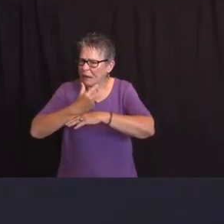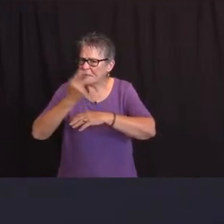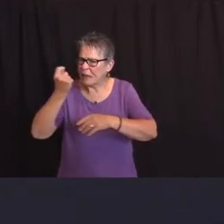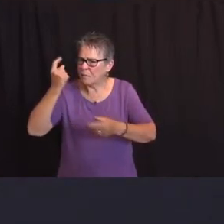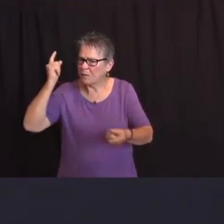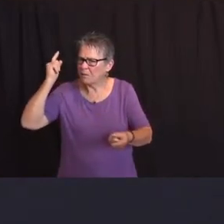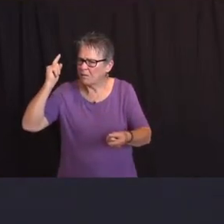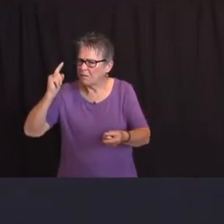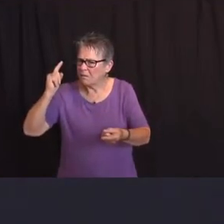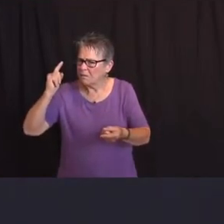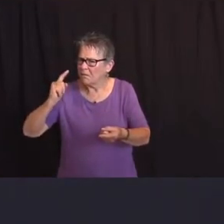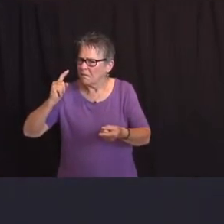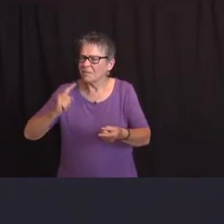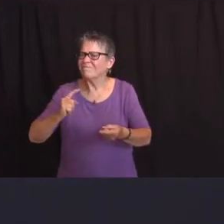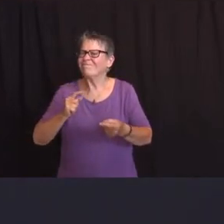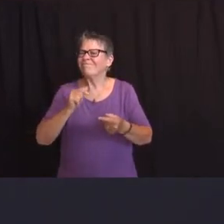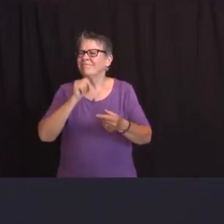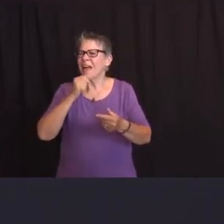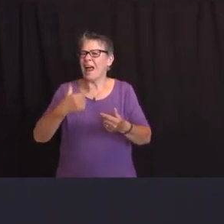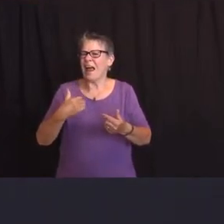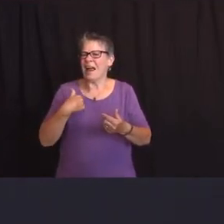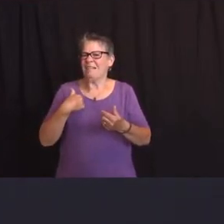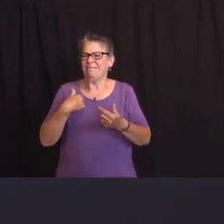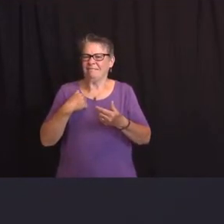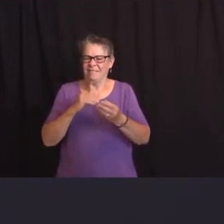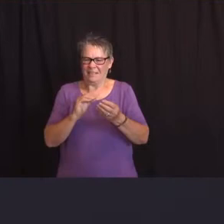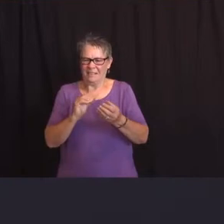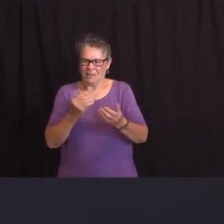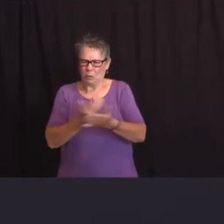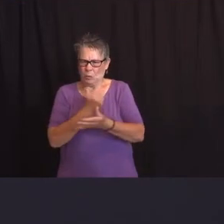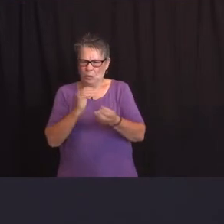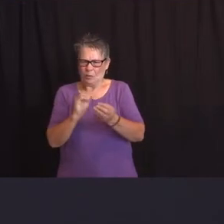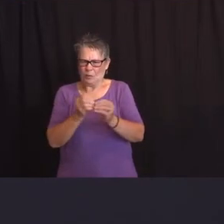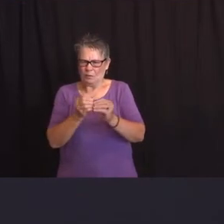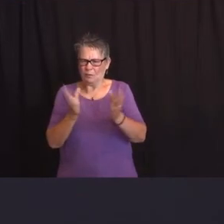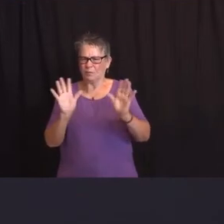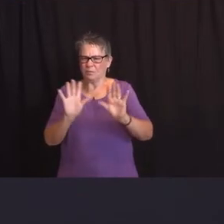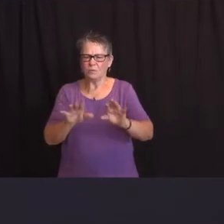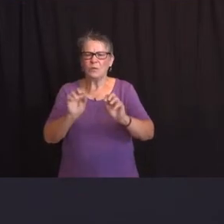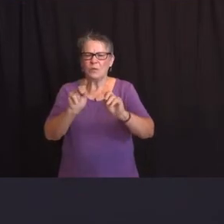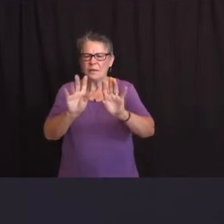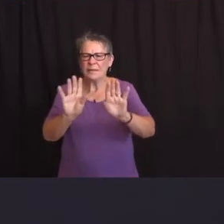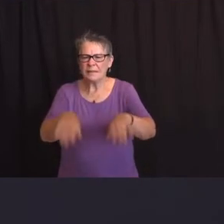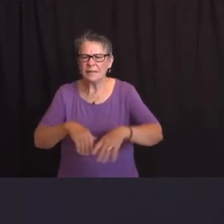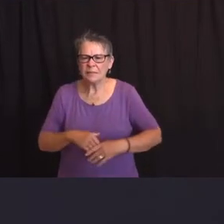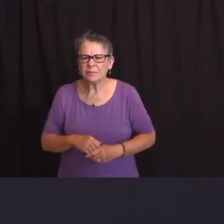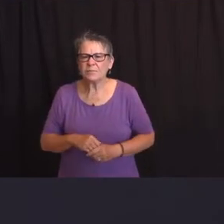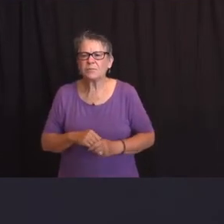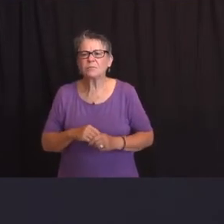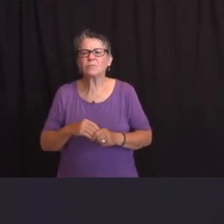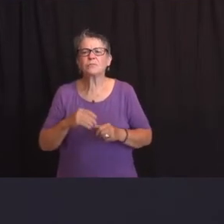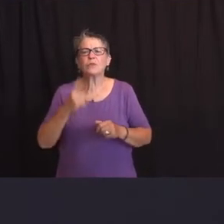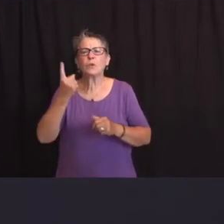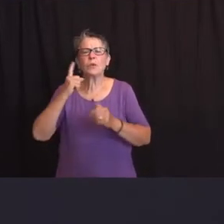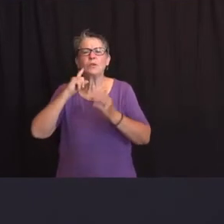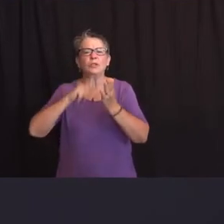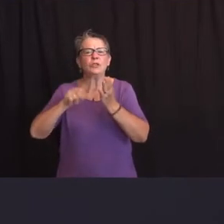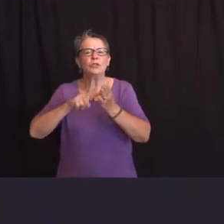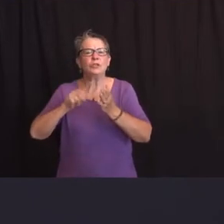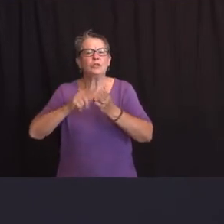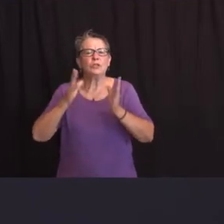I do not. I only have No worries. Yeah. The other observation, someone, a journalist, put together a series